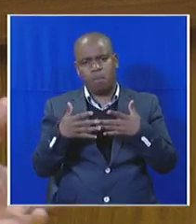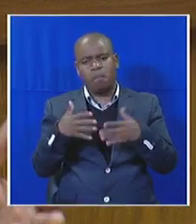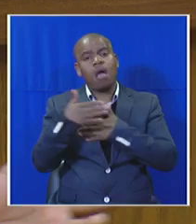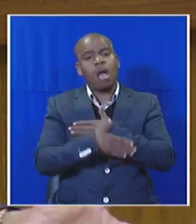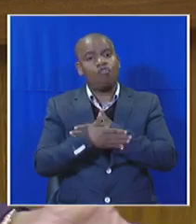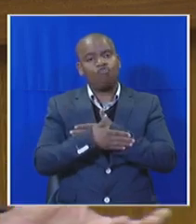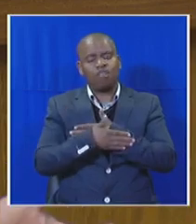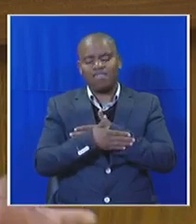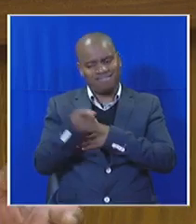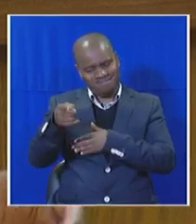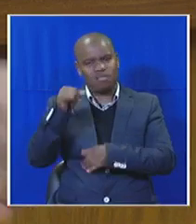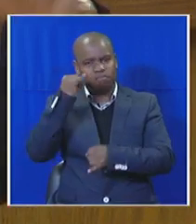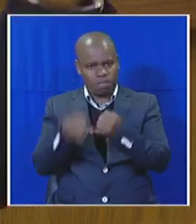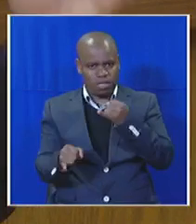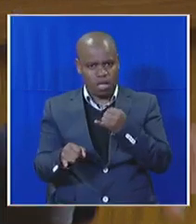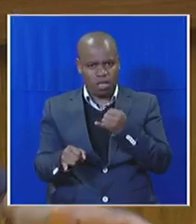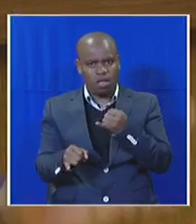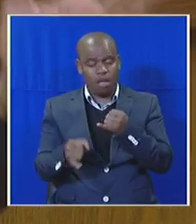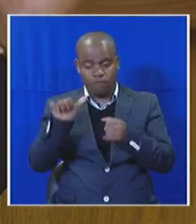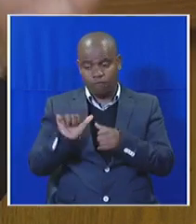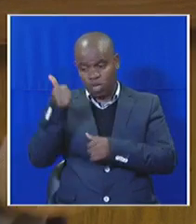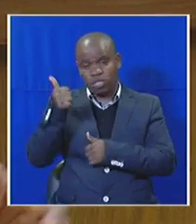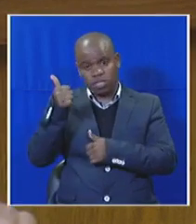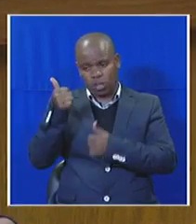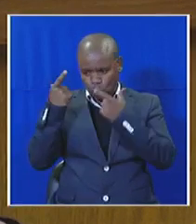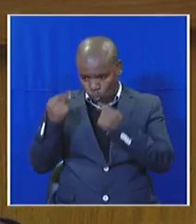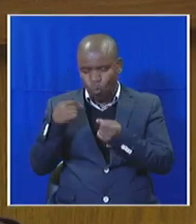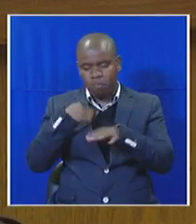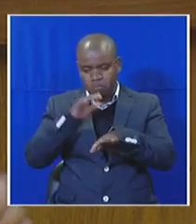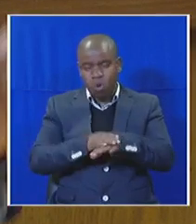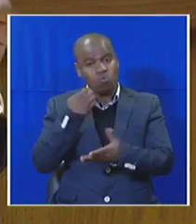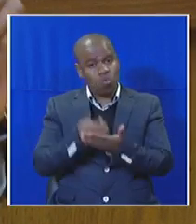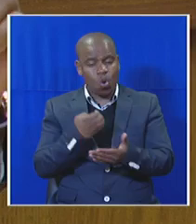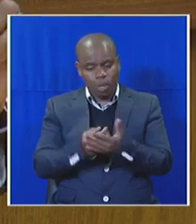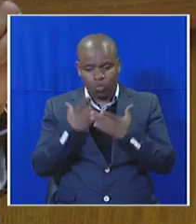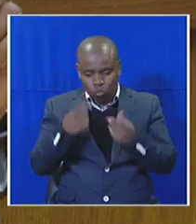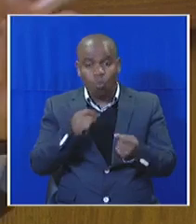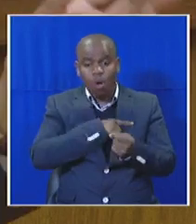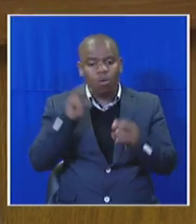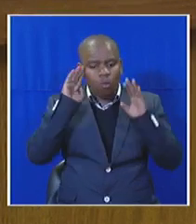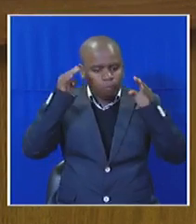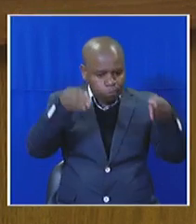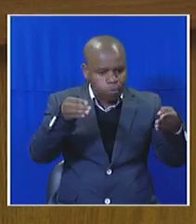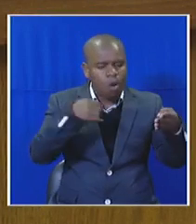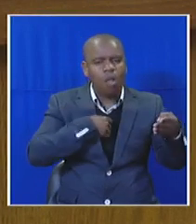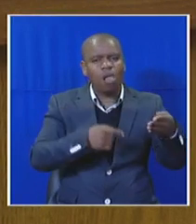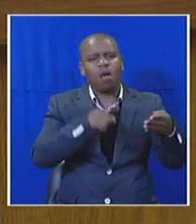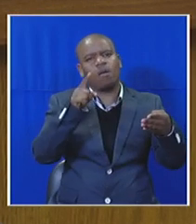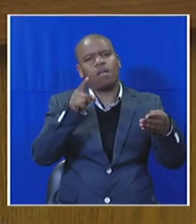mistake. If the first step, you'll never come to a good conclusion economically because you are looking at it in a wrong